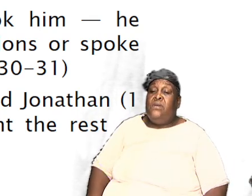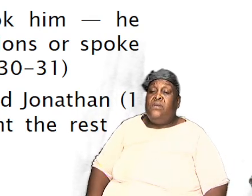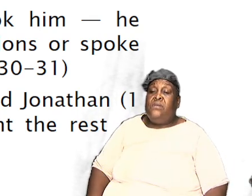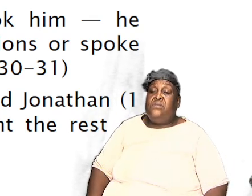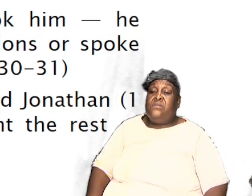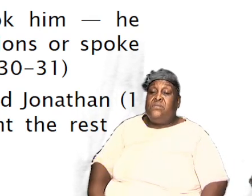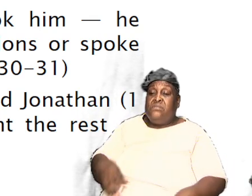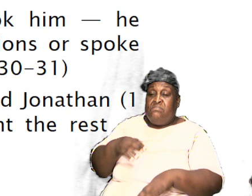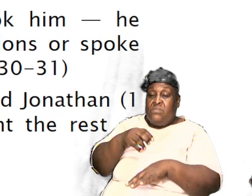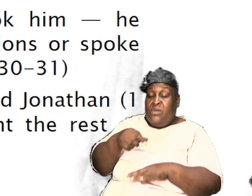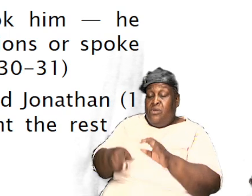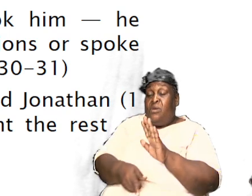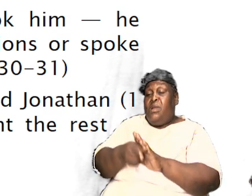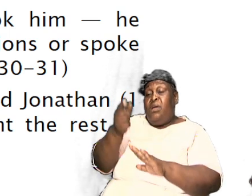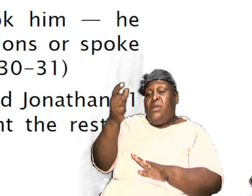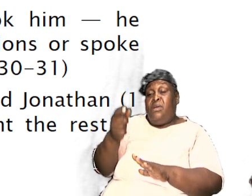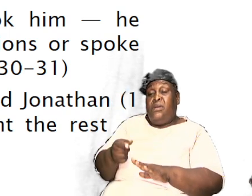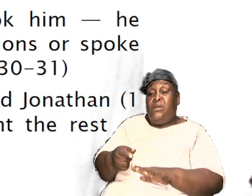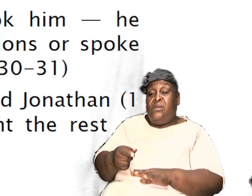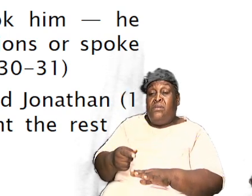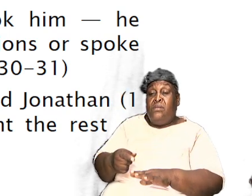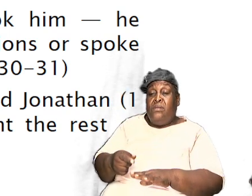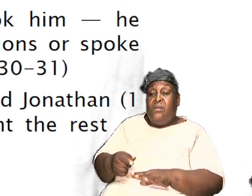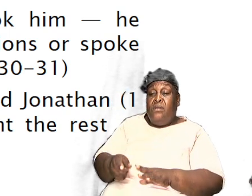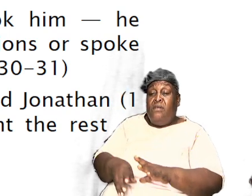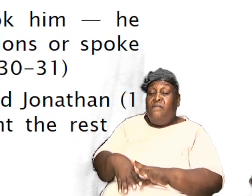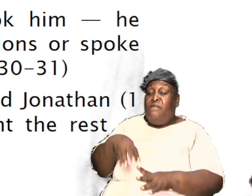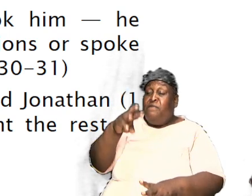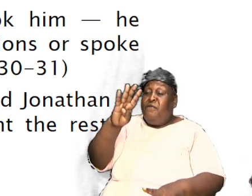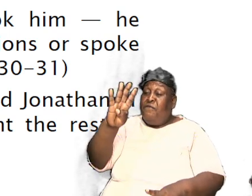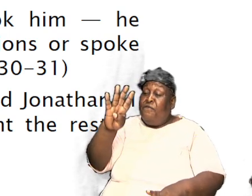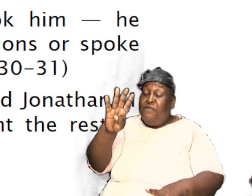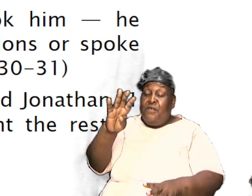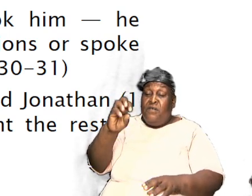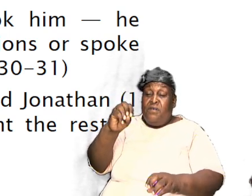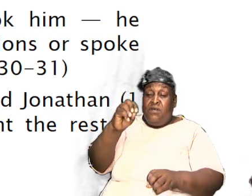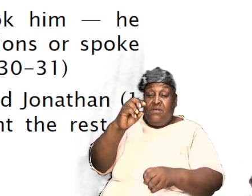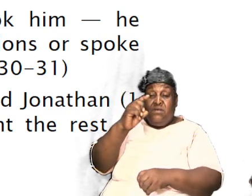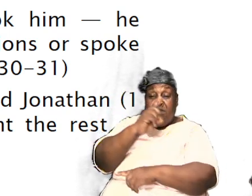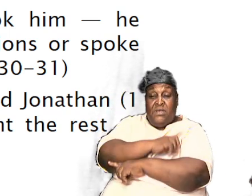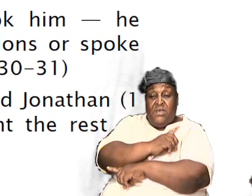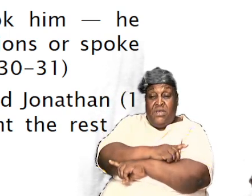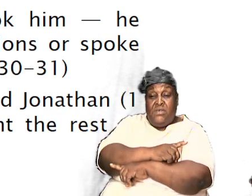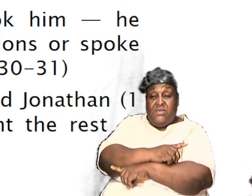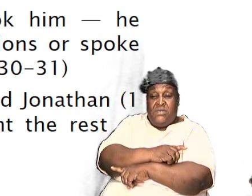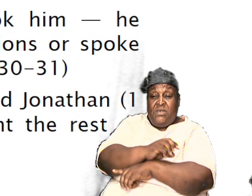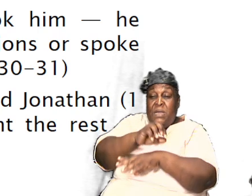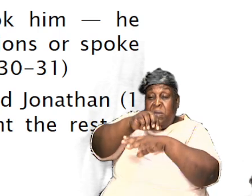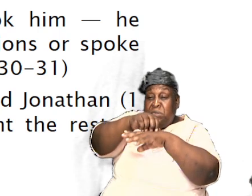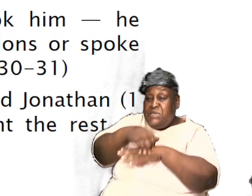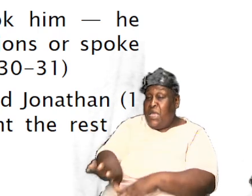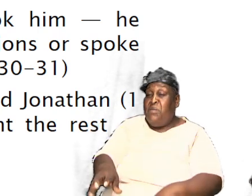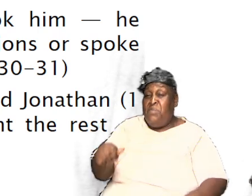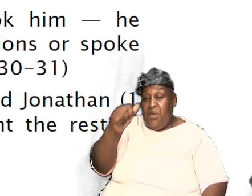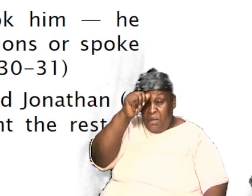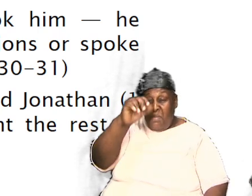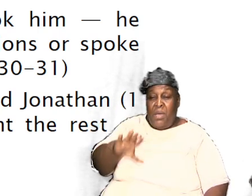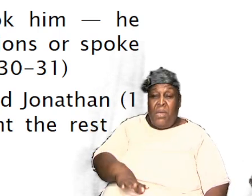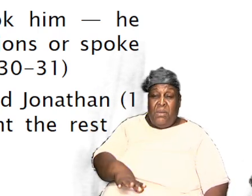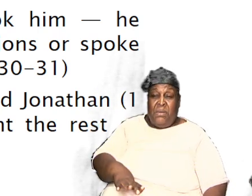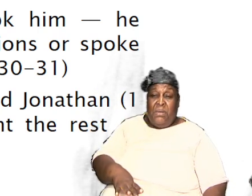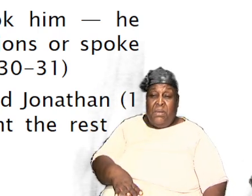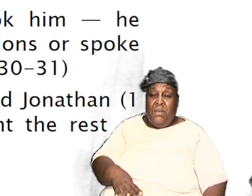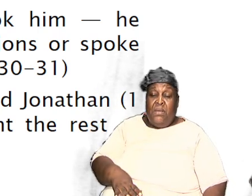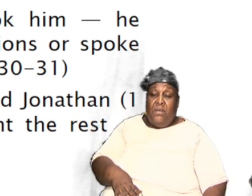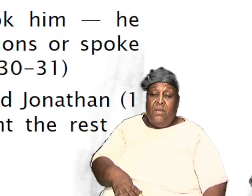man. The time I fight him, if we win, then you serve us. And if you win,